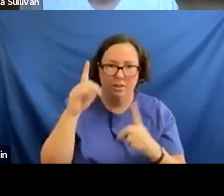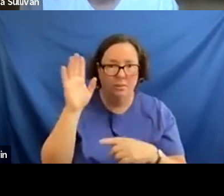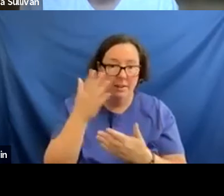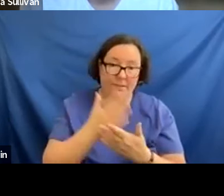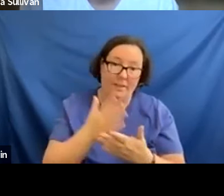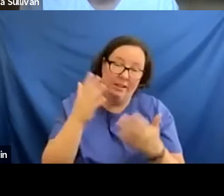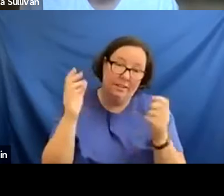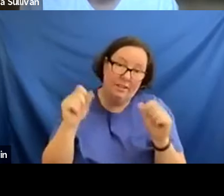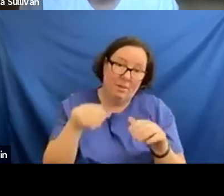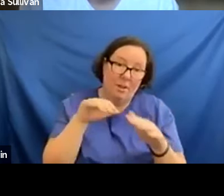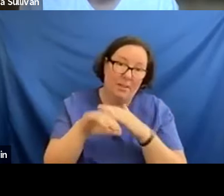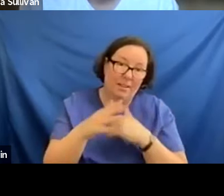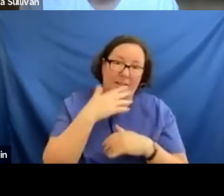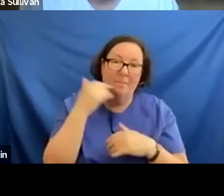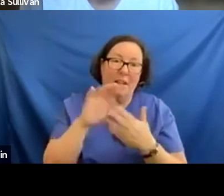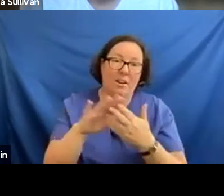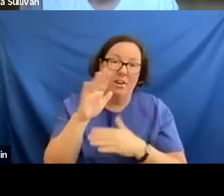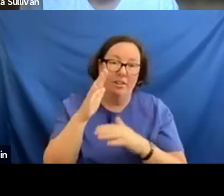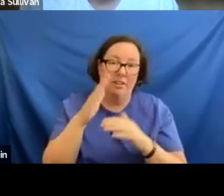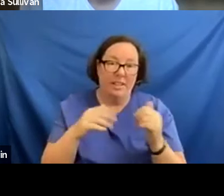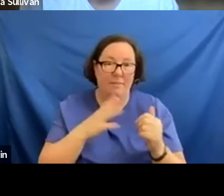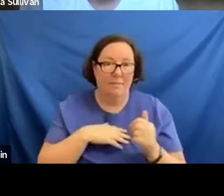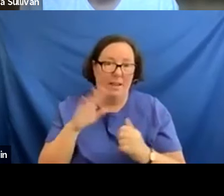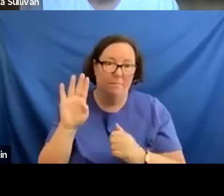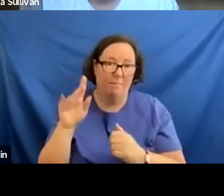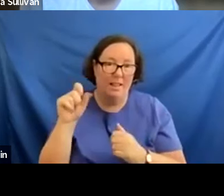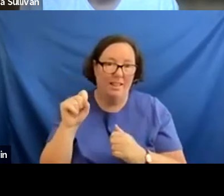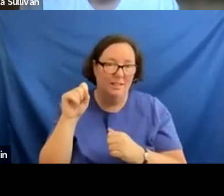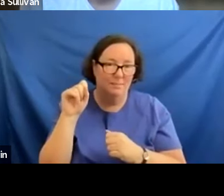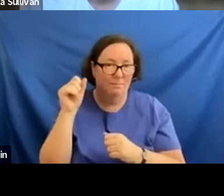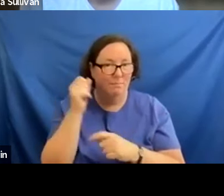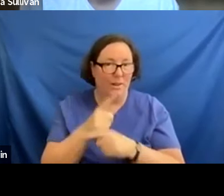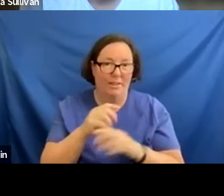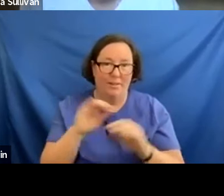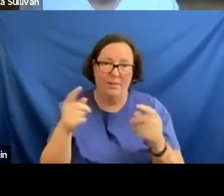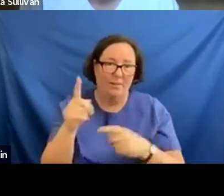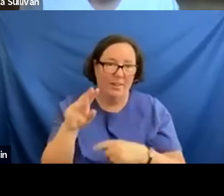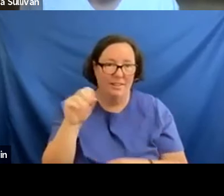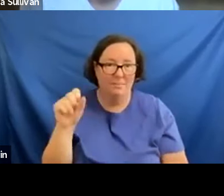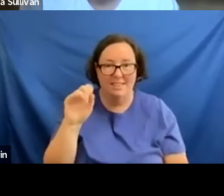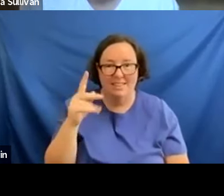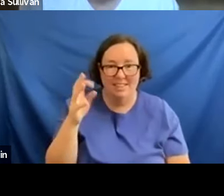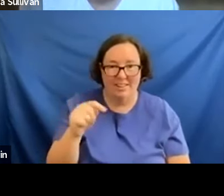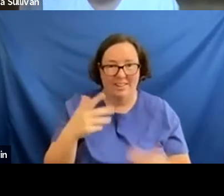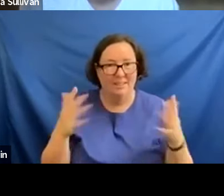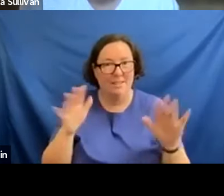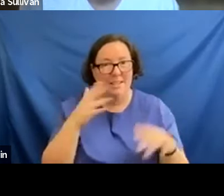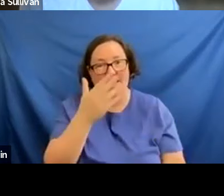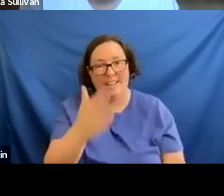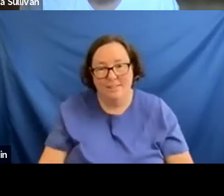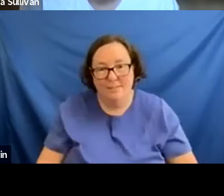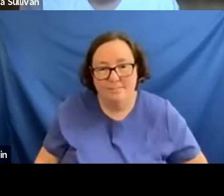fact, I will get into an even better college than my Boston Latin school brother. No offense, Miss Scarrett. I am done. Thank you